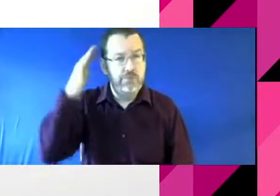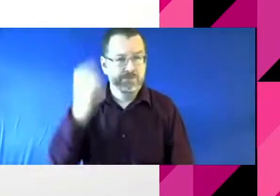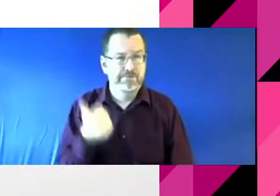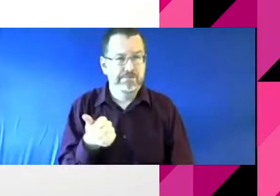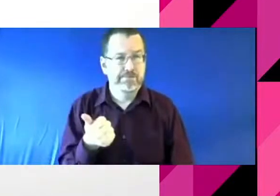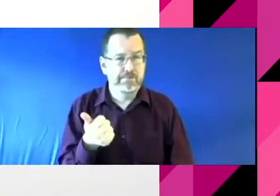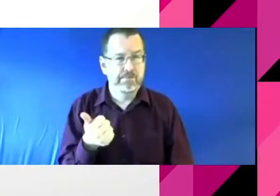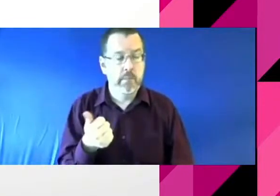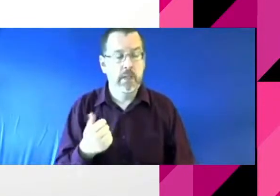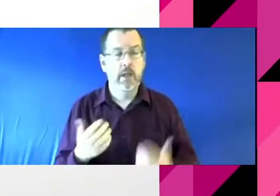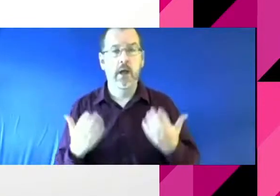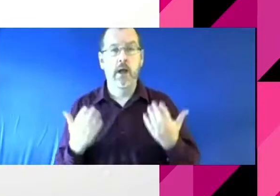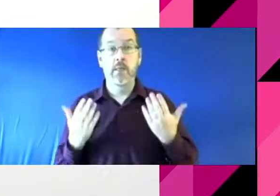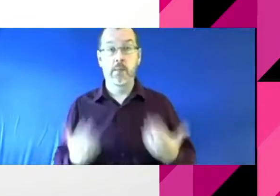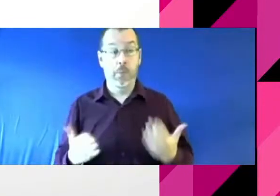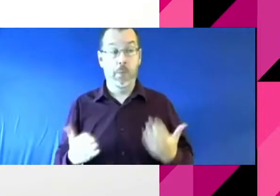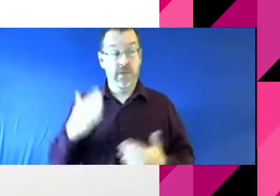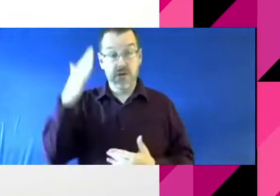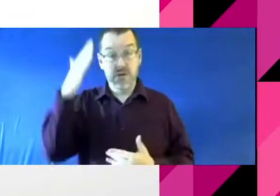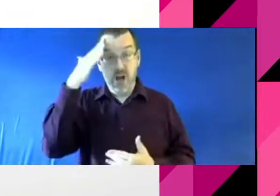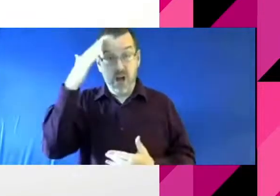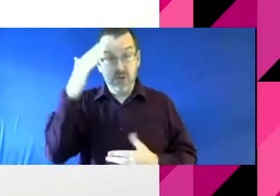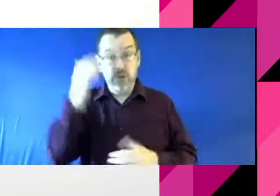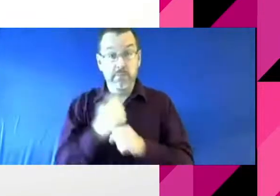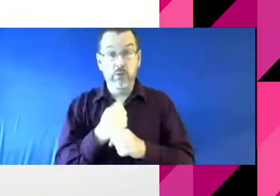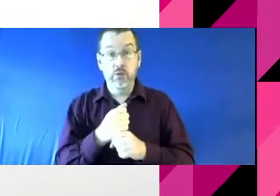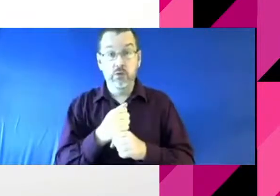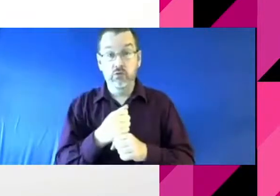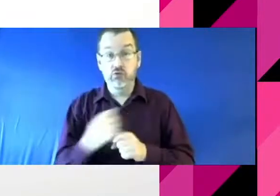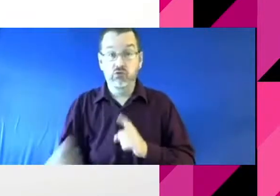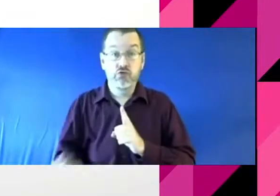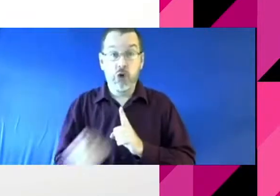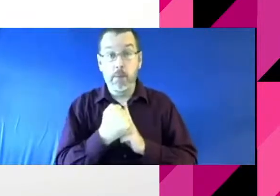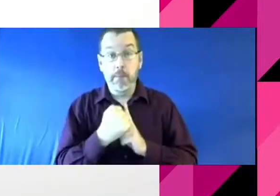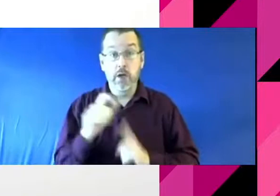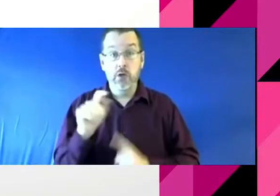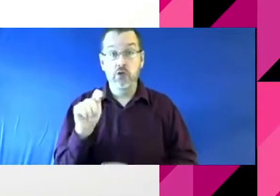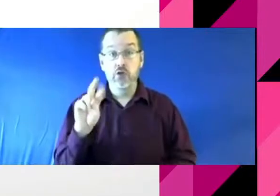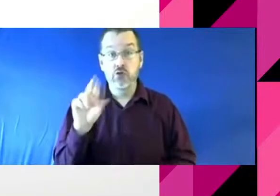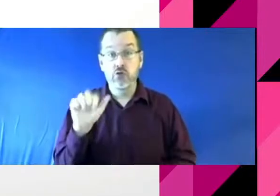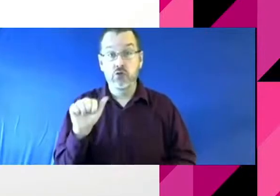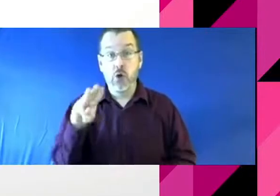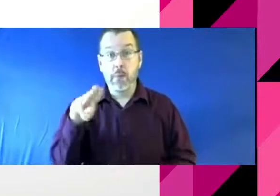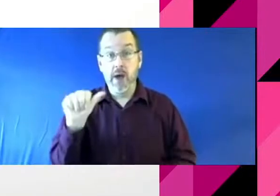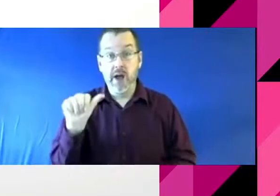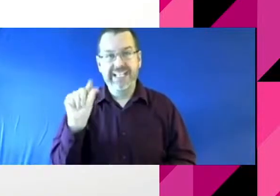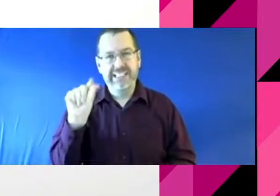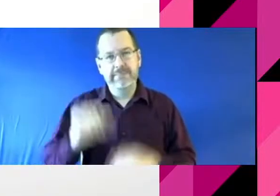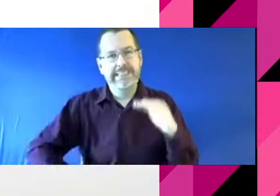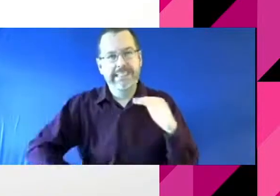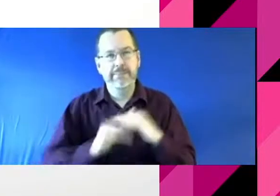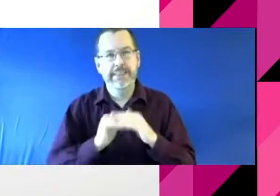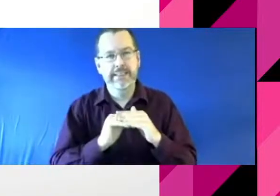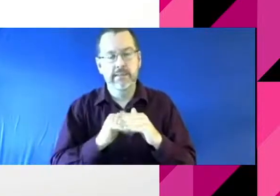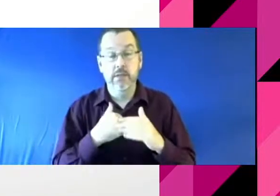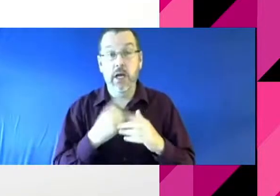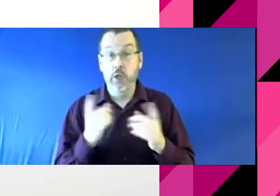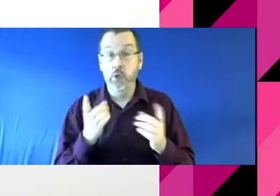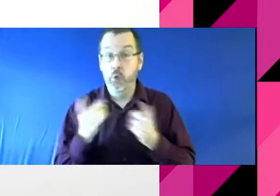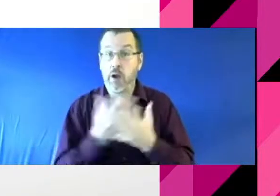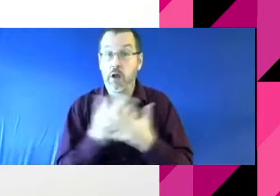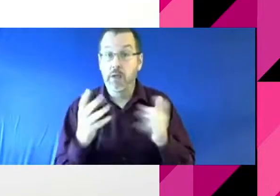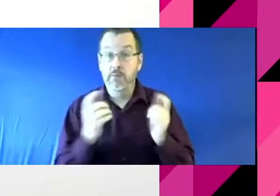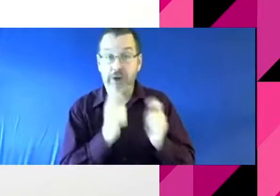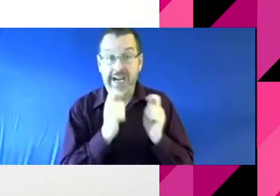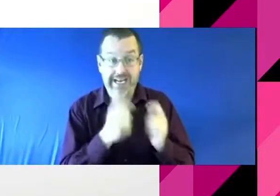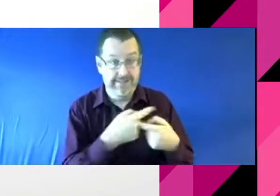Currently, the knowledge about trauma is very often limited. And I do a lot of training with the police, and